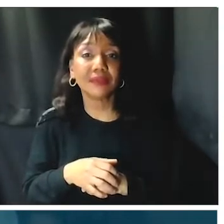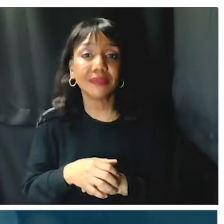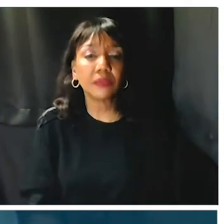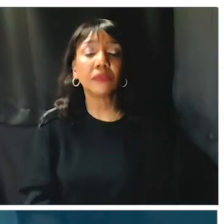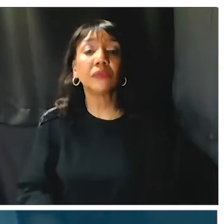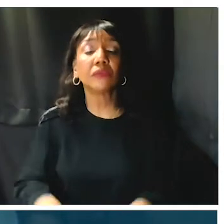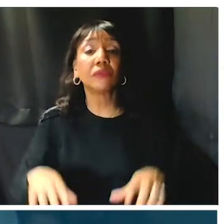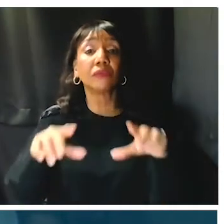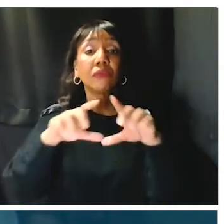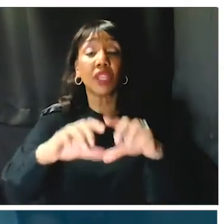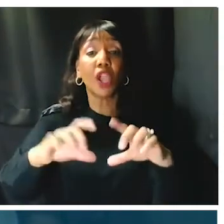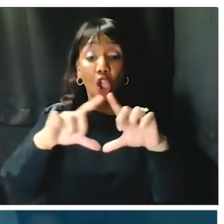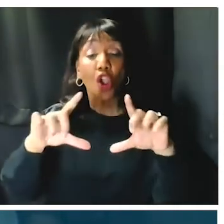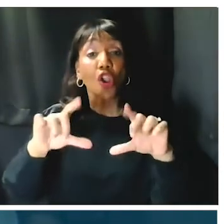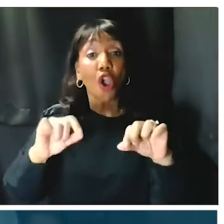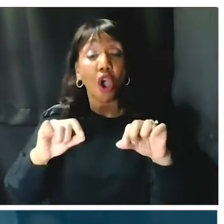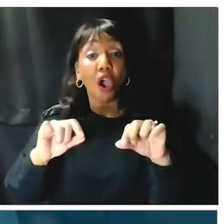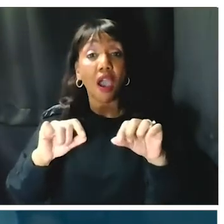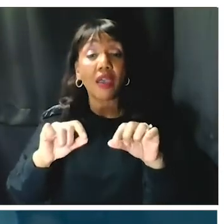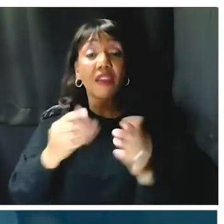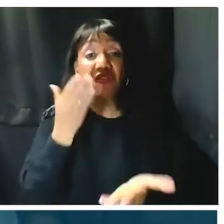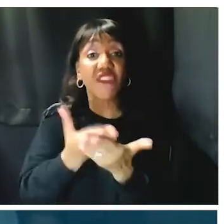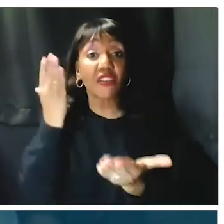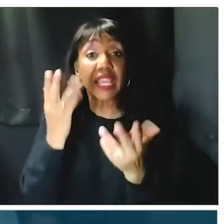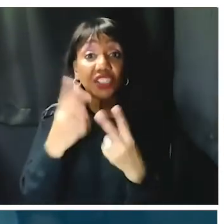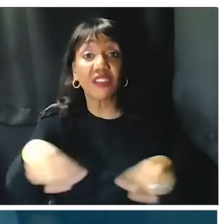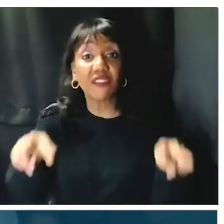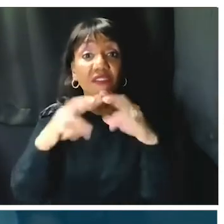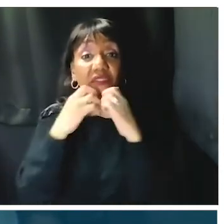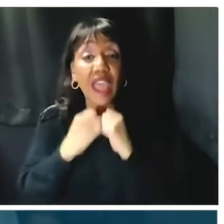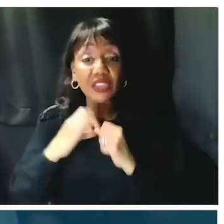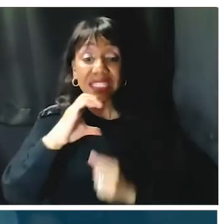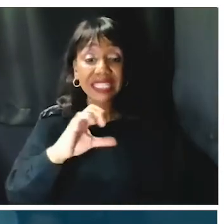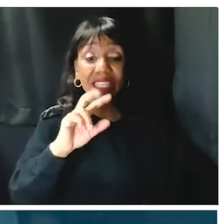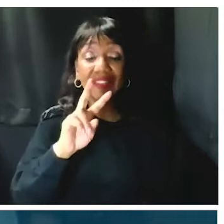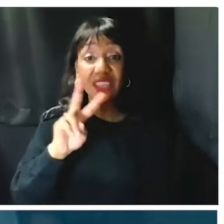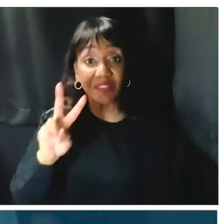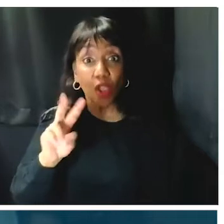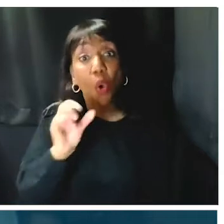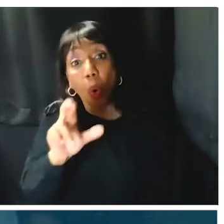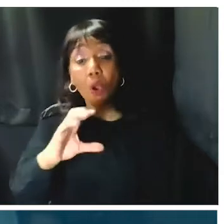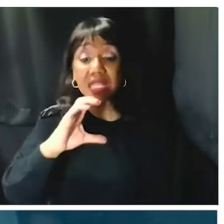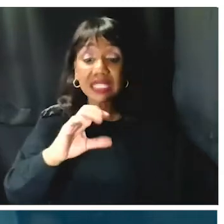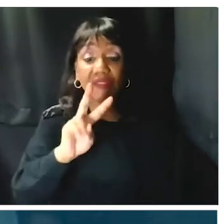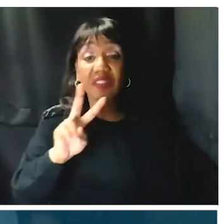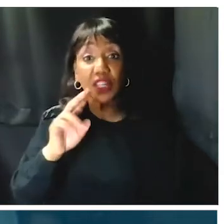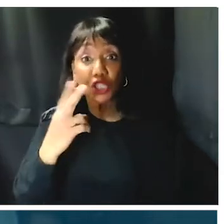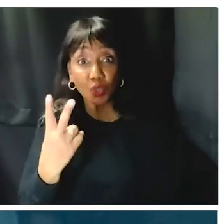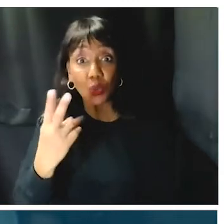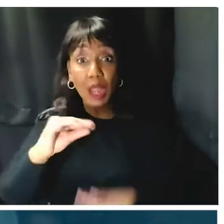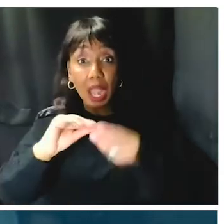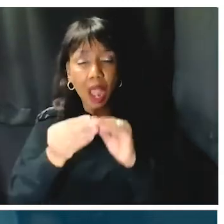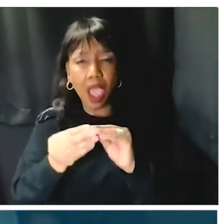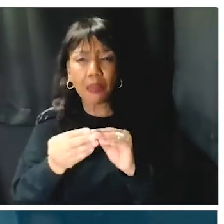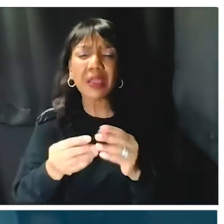The card verification value, or CVV, or CVV2, Number is